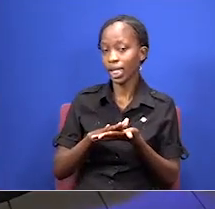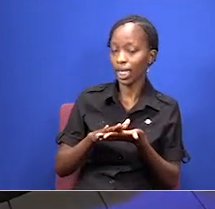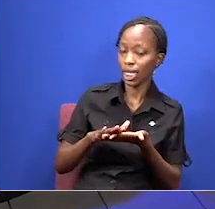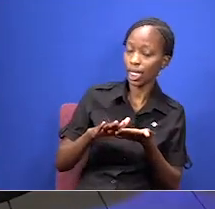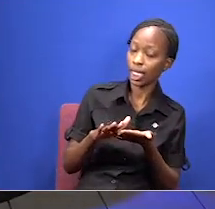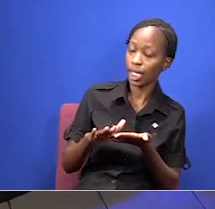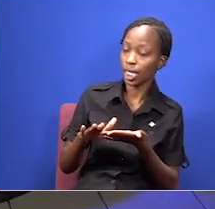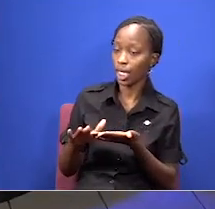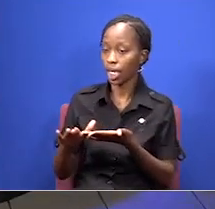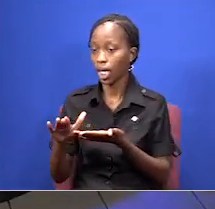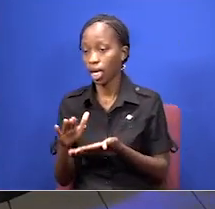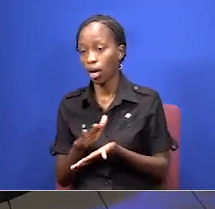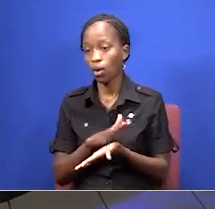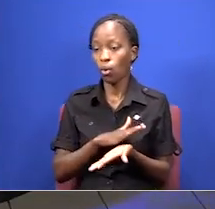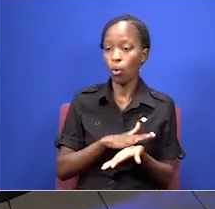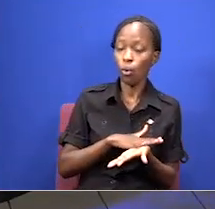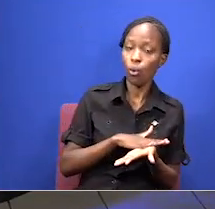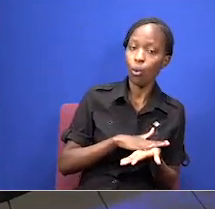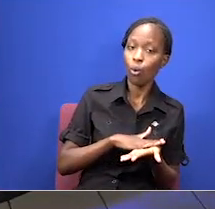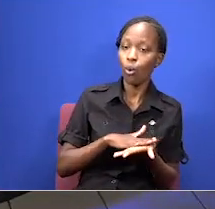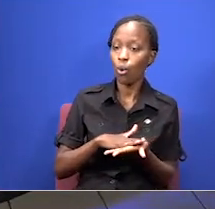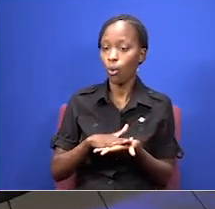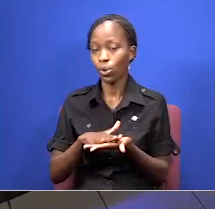holy, you holy,